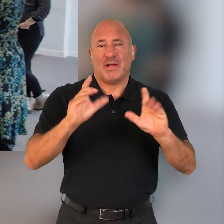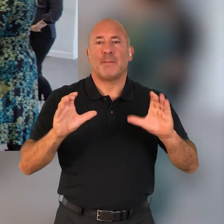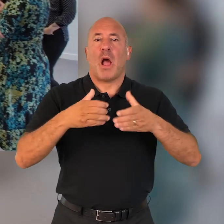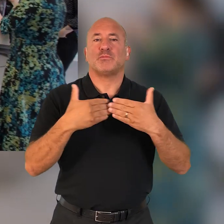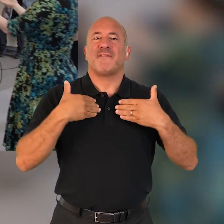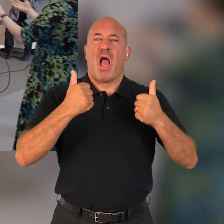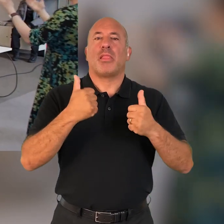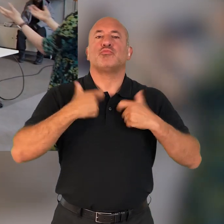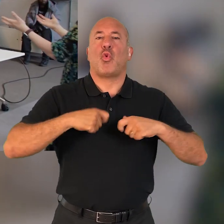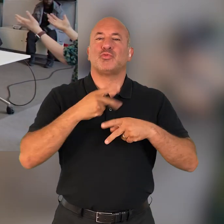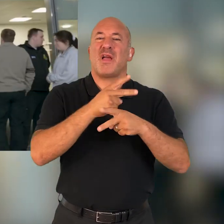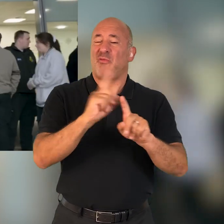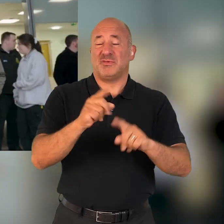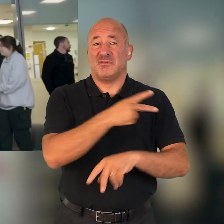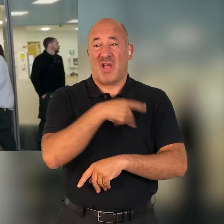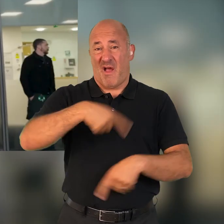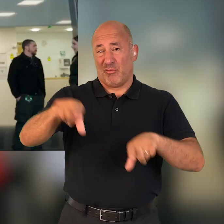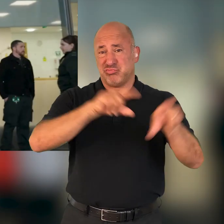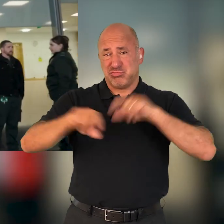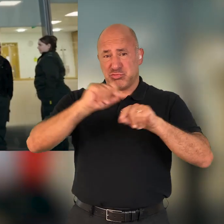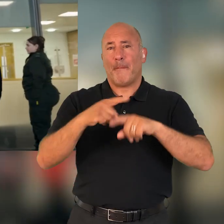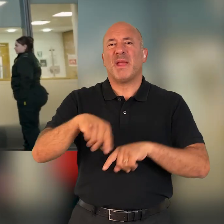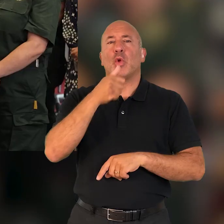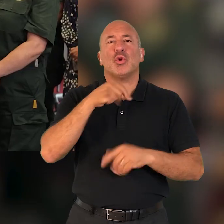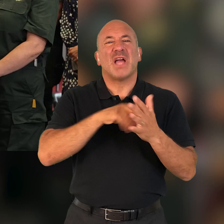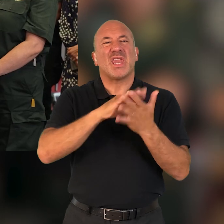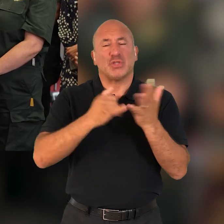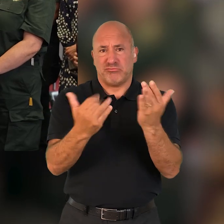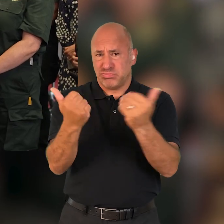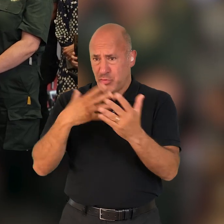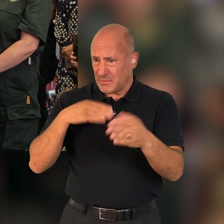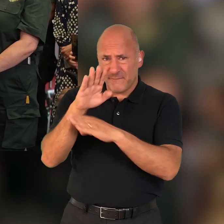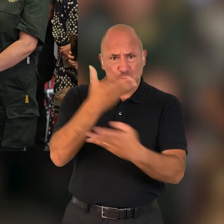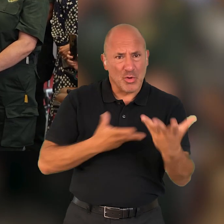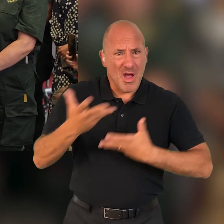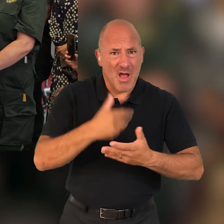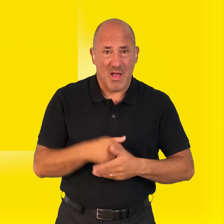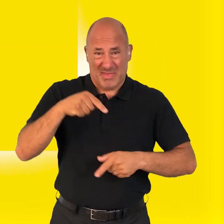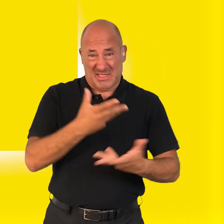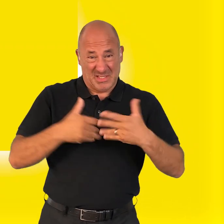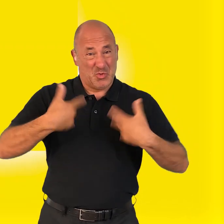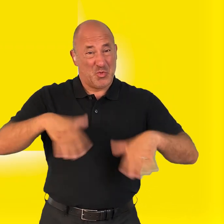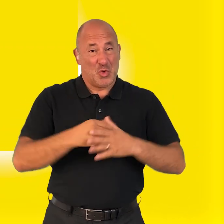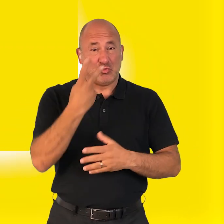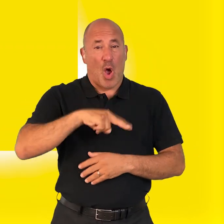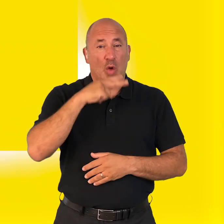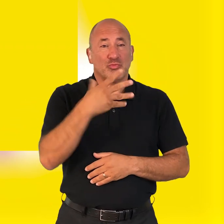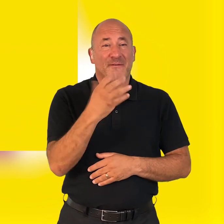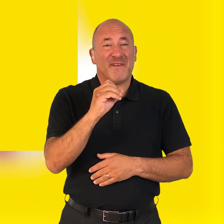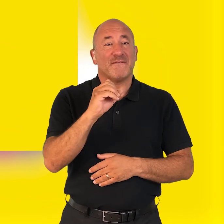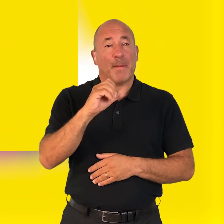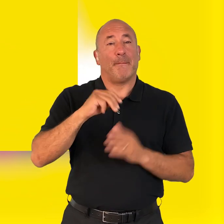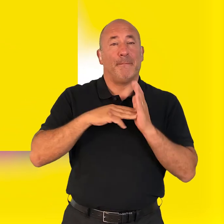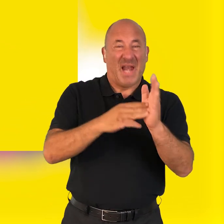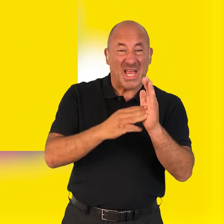of the NHS to discuss what they wanted from a future NHS. This conversation received over 250,000 contributions from members of the public and